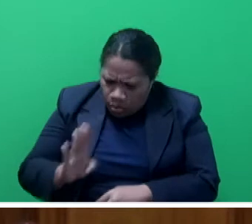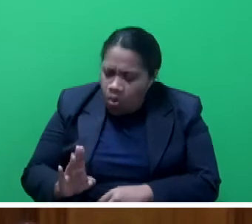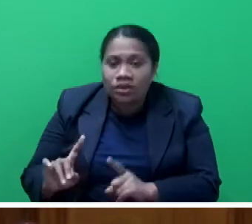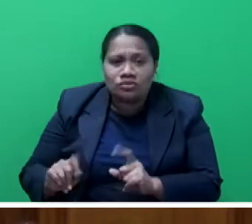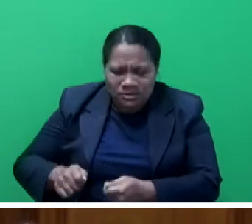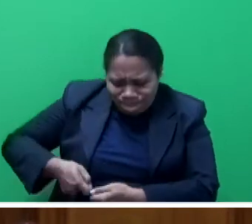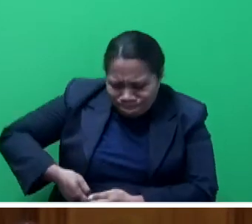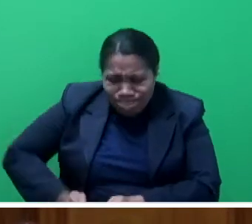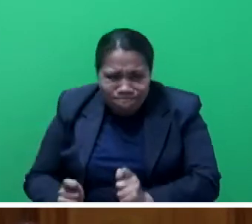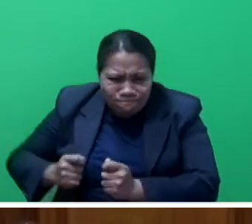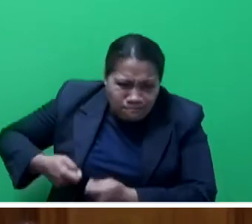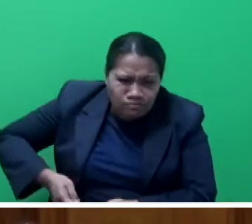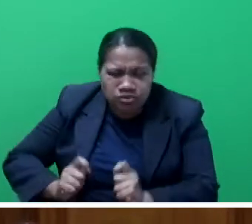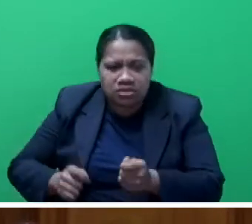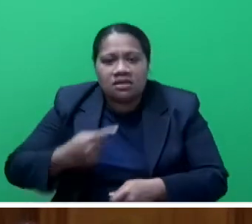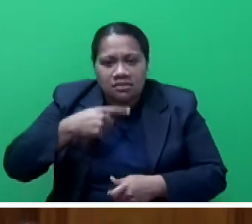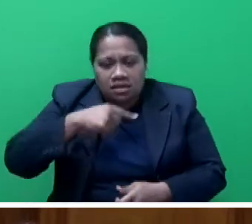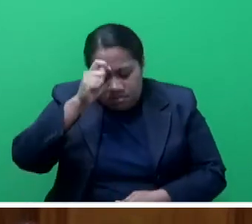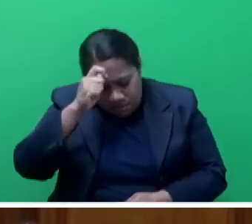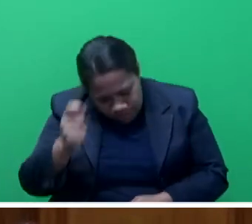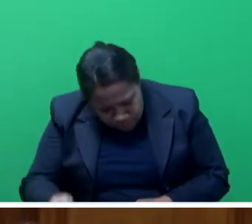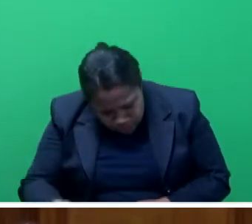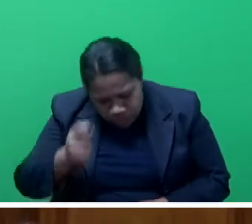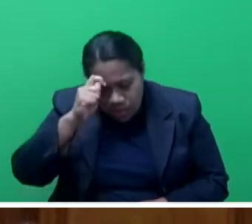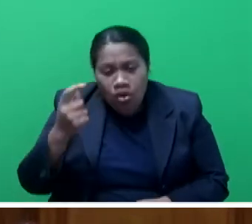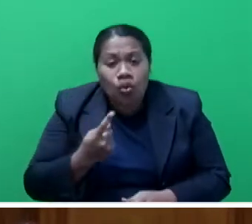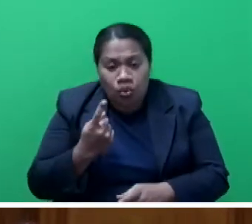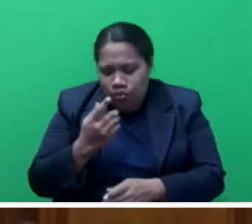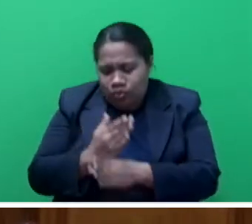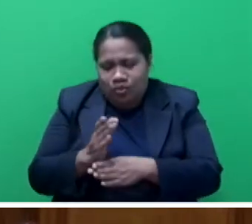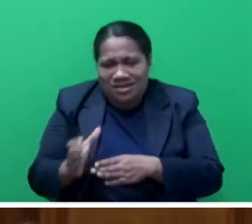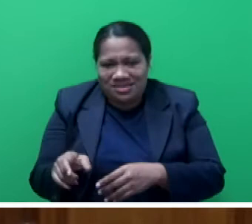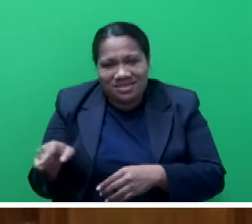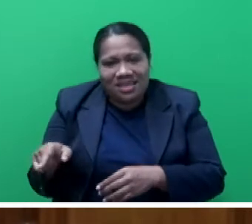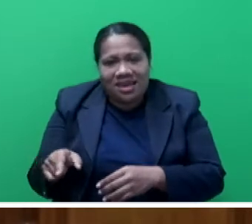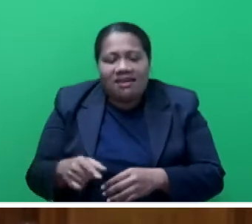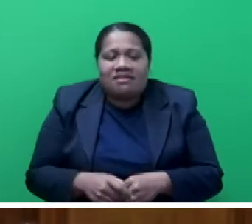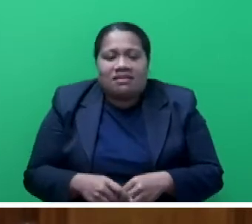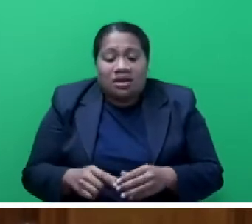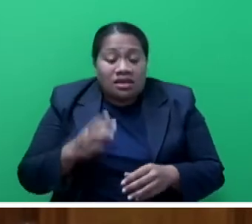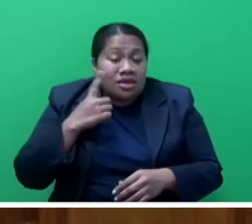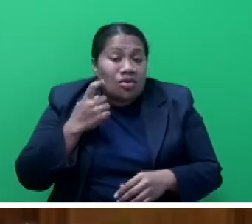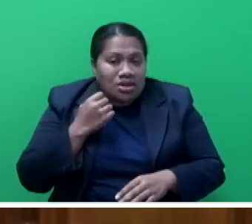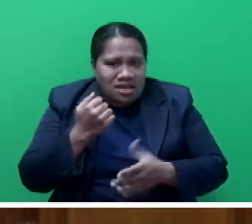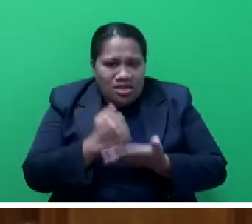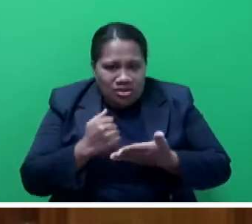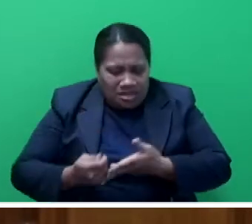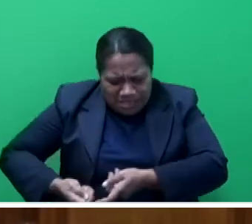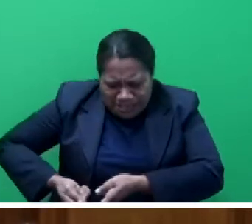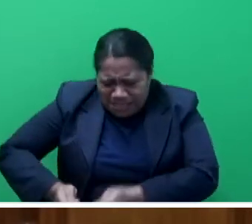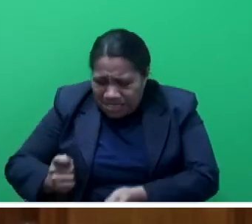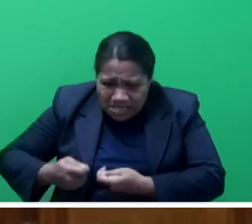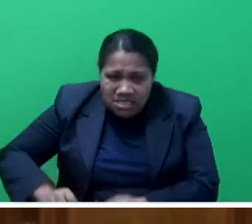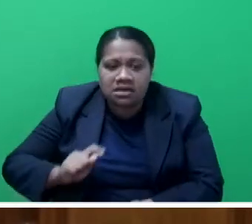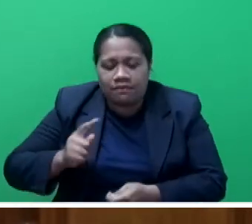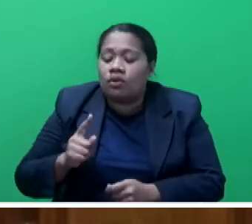I tip my hat off to the workers of Water Authority. It is hard work, it's dirty work, but they still managed to do it. I carried